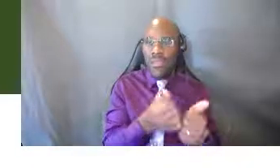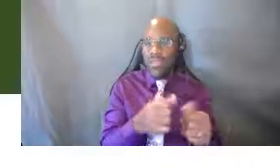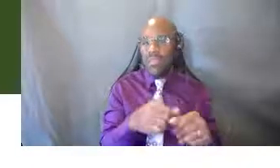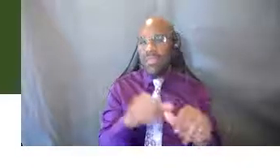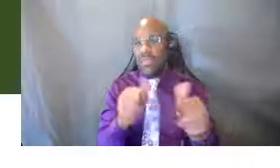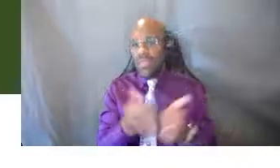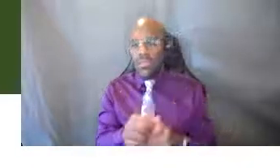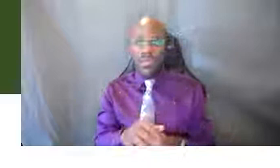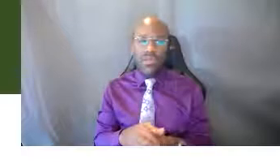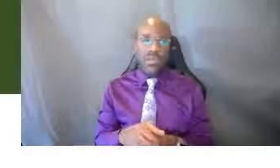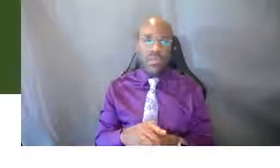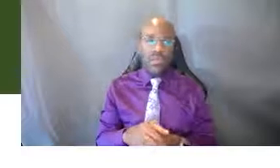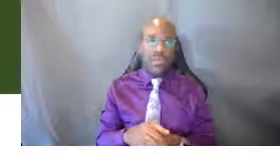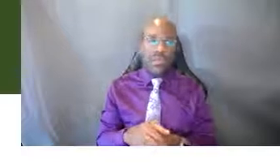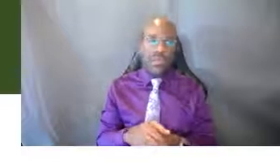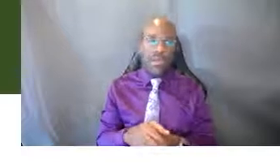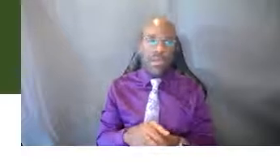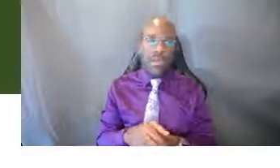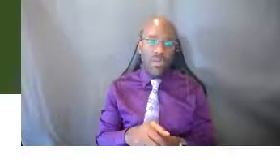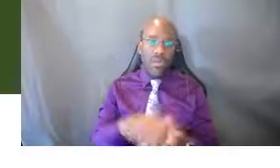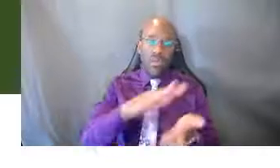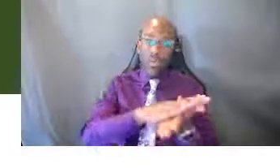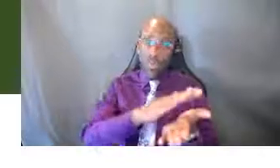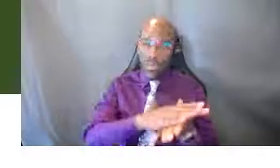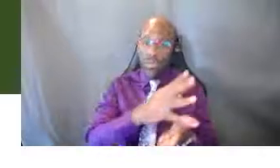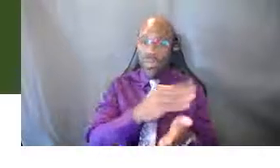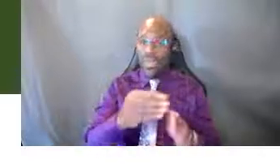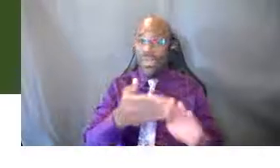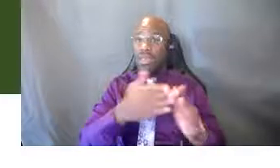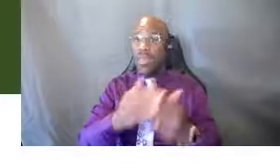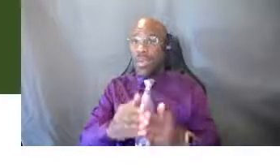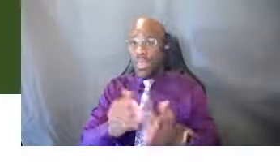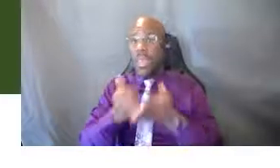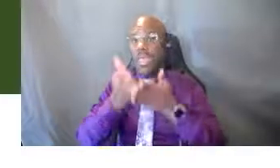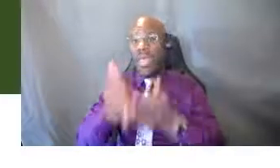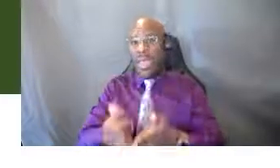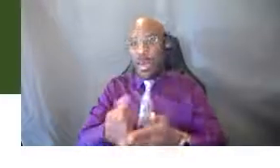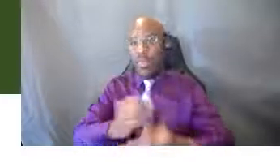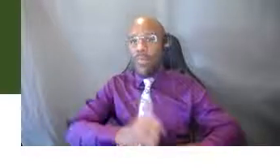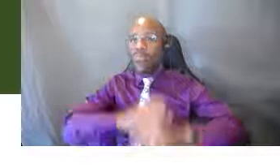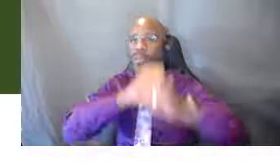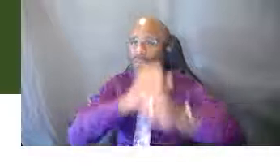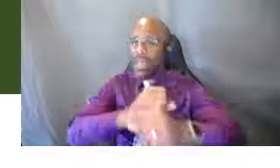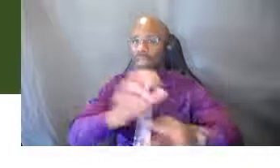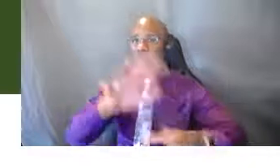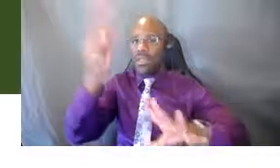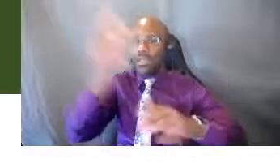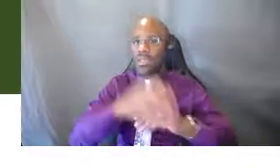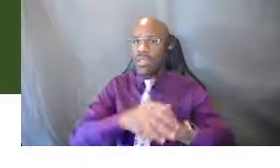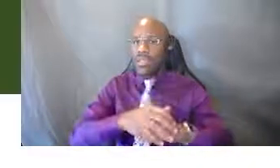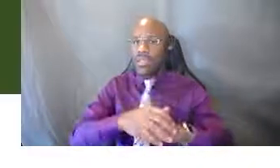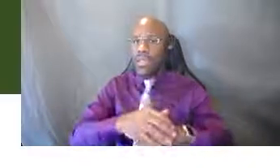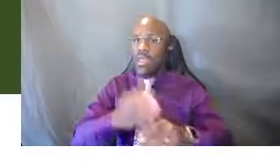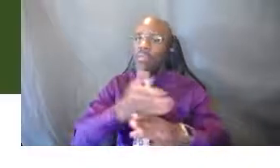The schools and the community is where prevention starts. We can connect people to the services they need